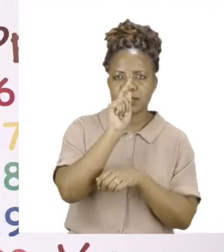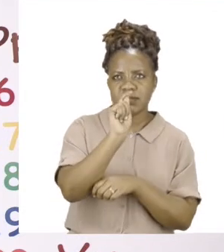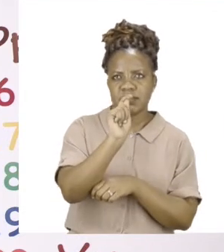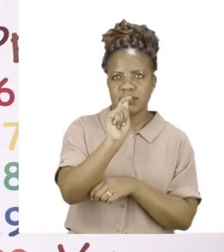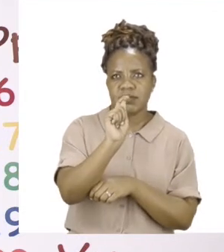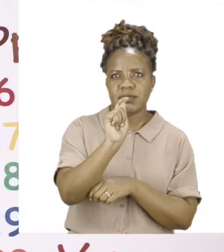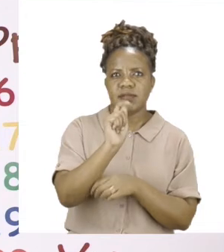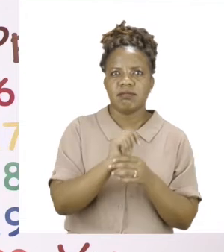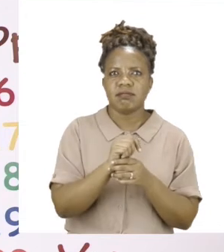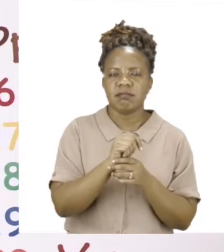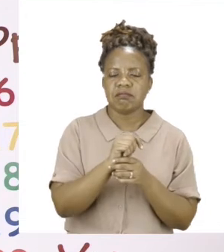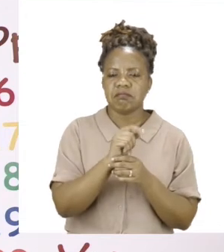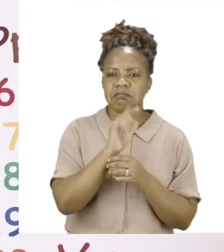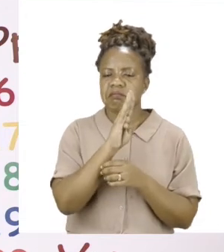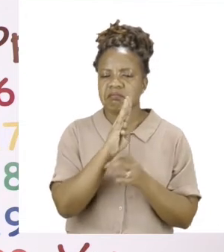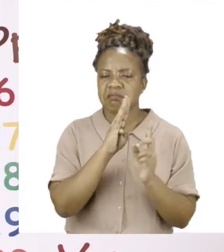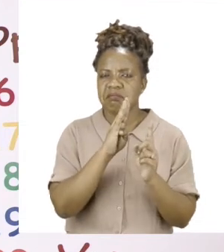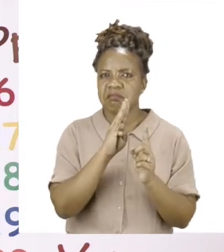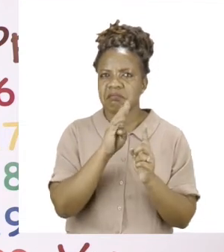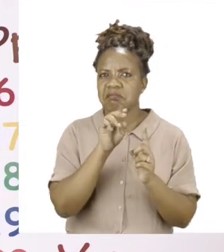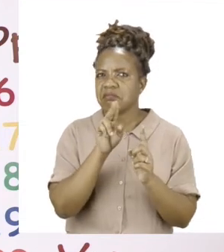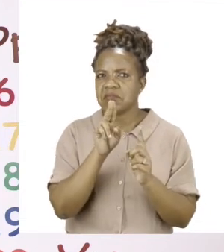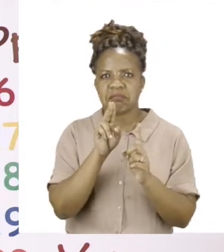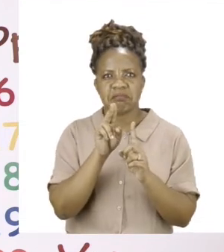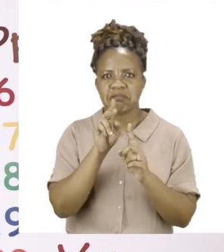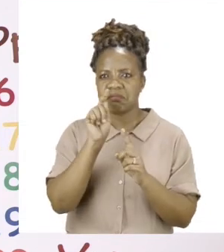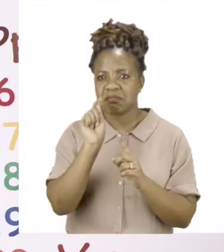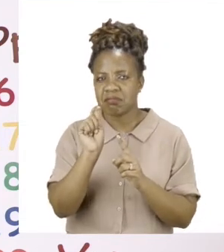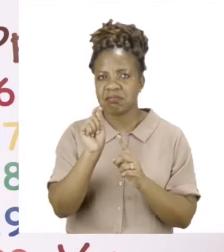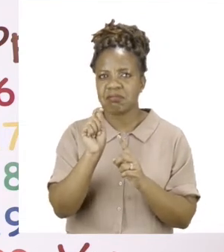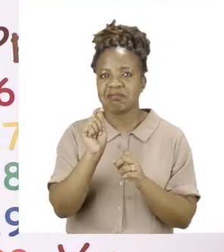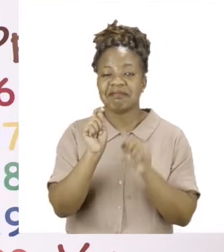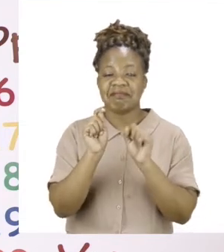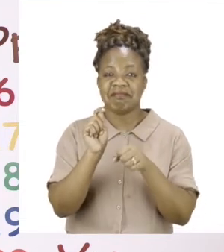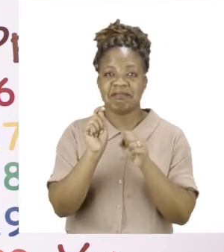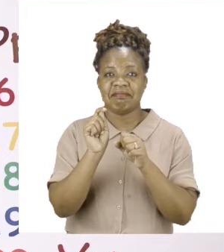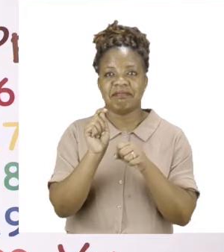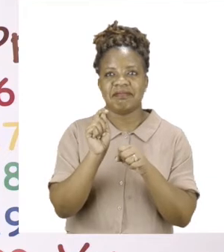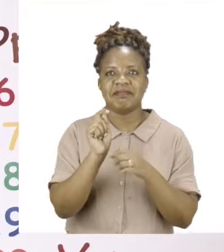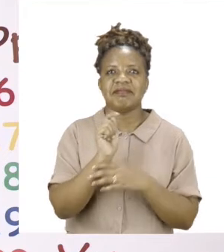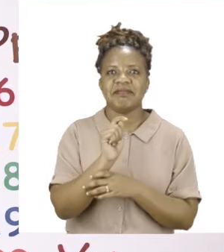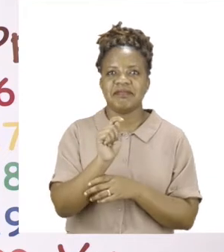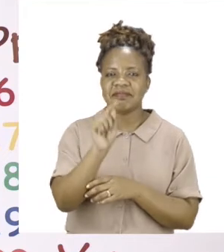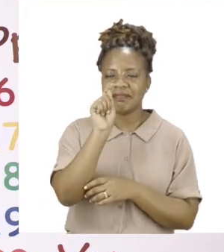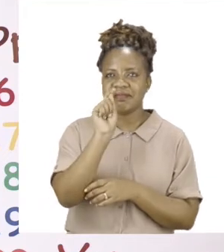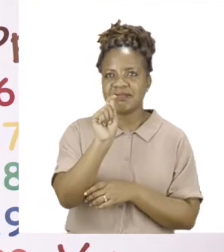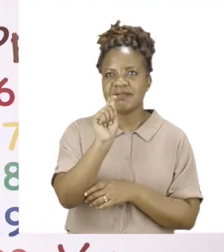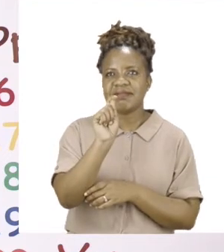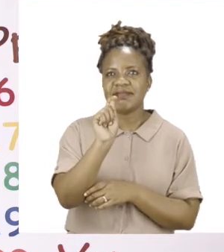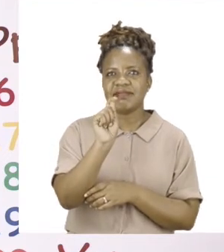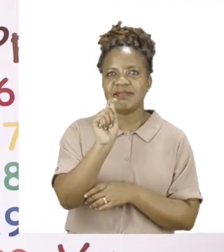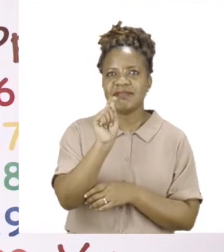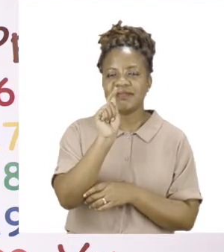begin. No, no. Yes, so we have found the